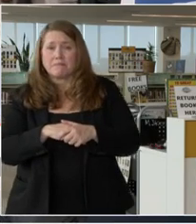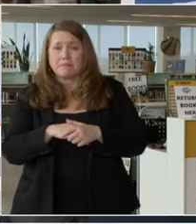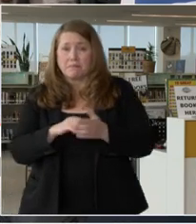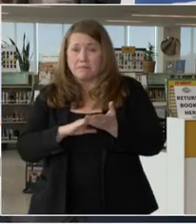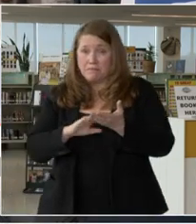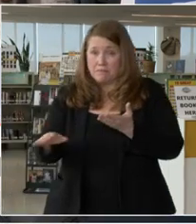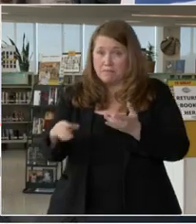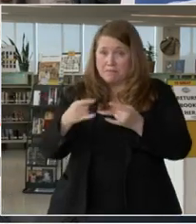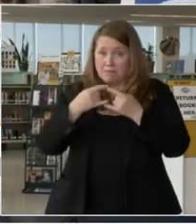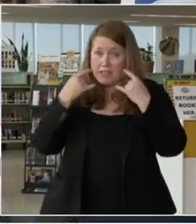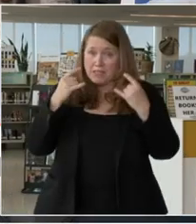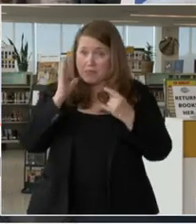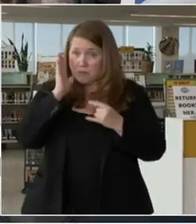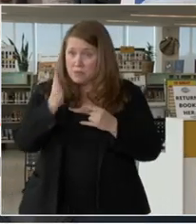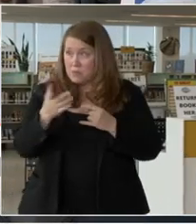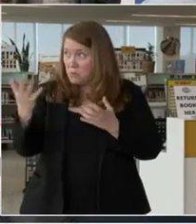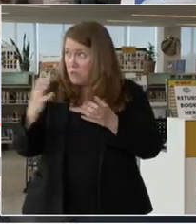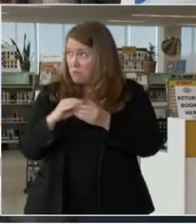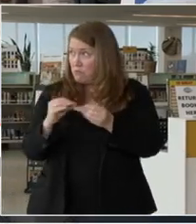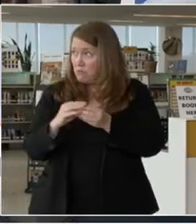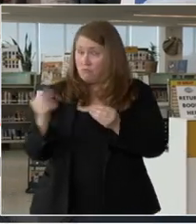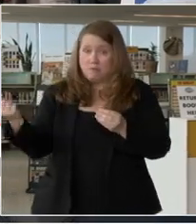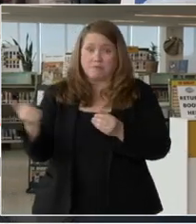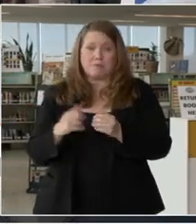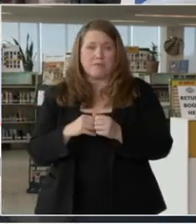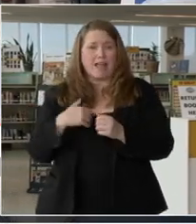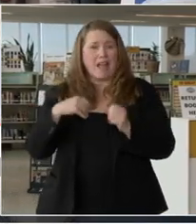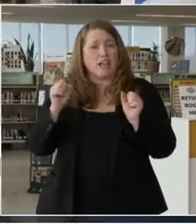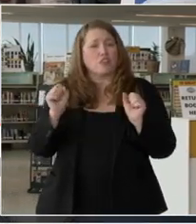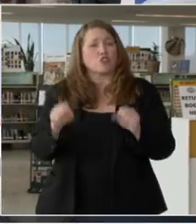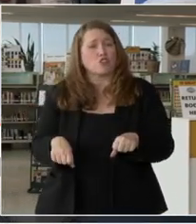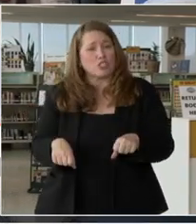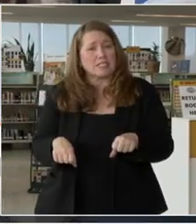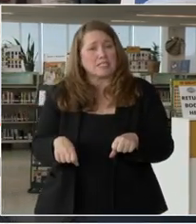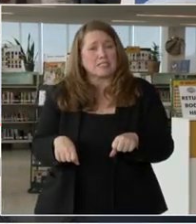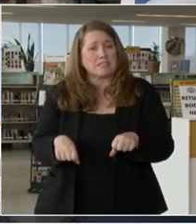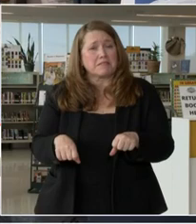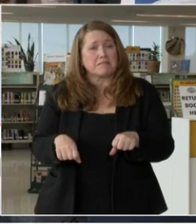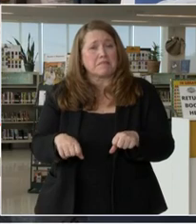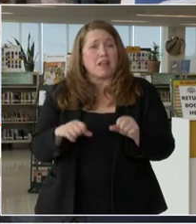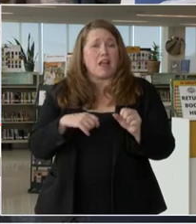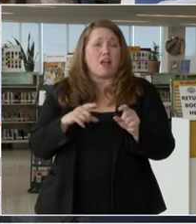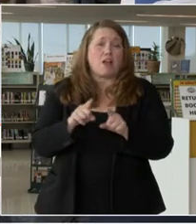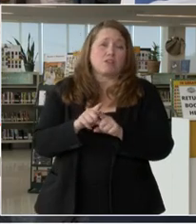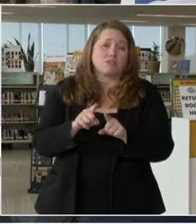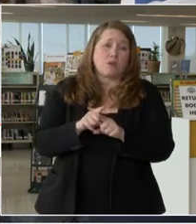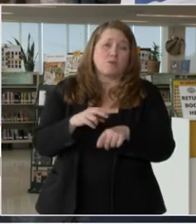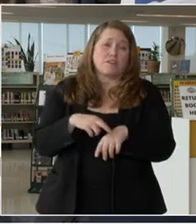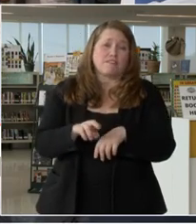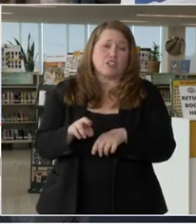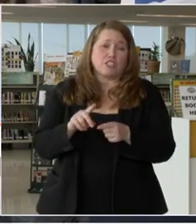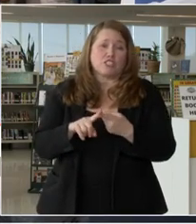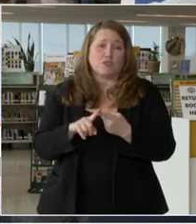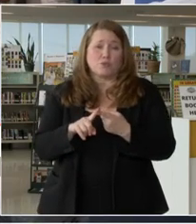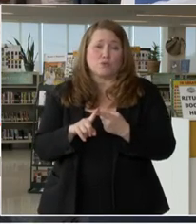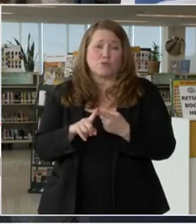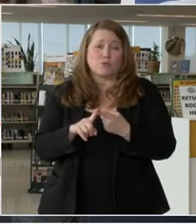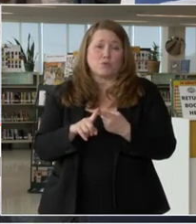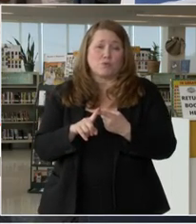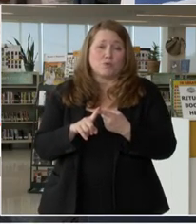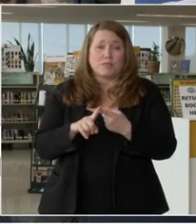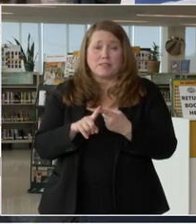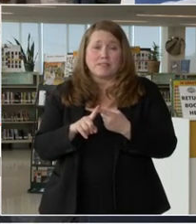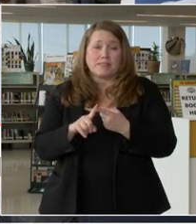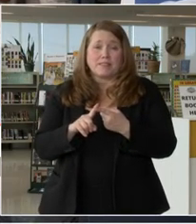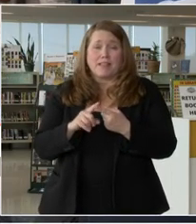mandate? You know, I could, and I could also refer to the 10 times they